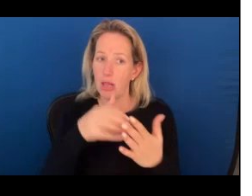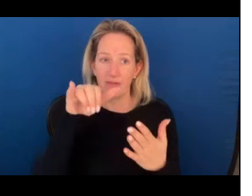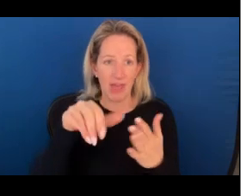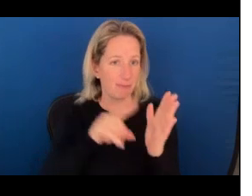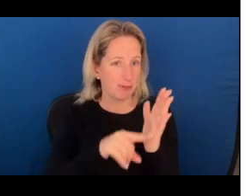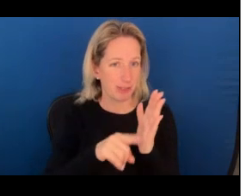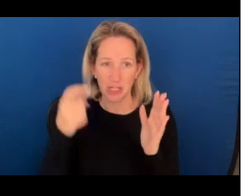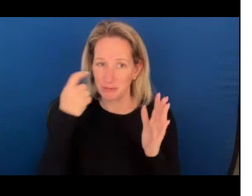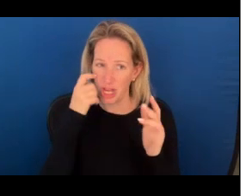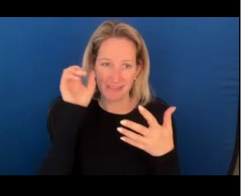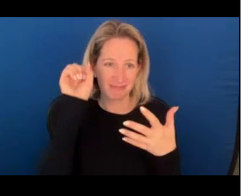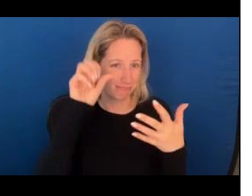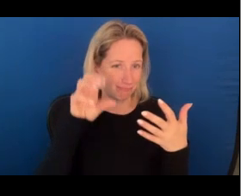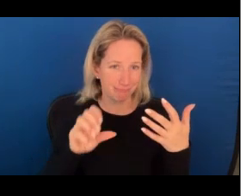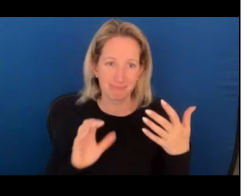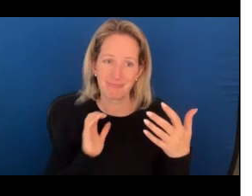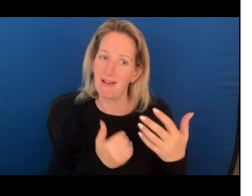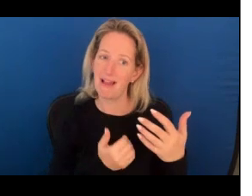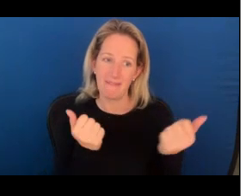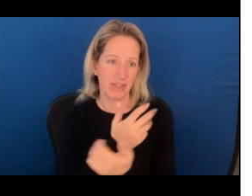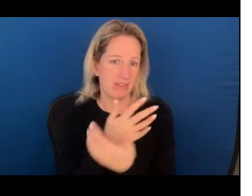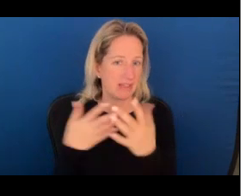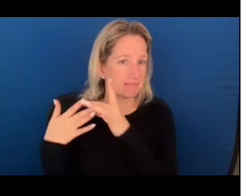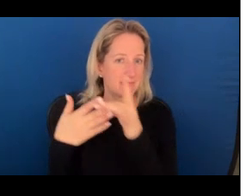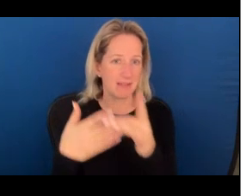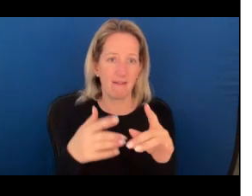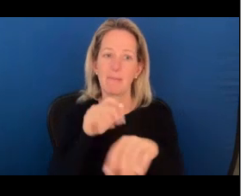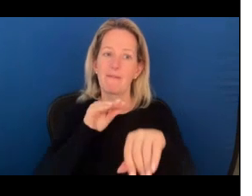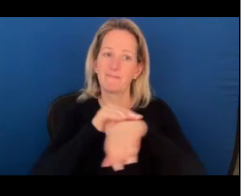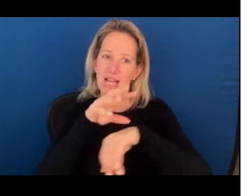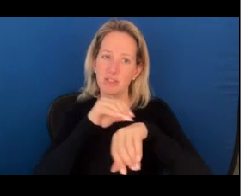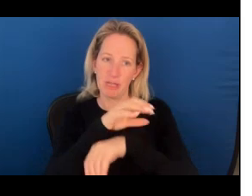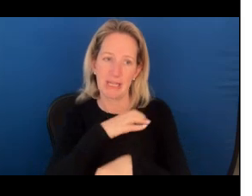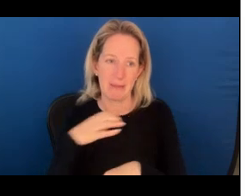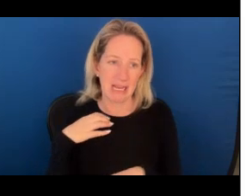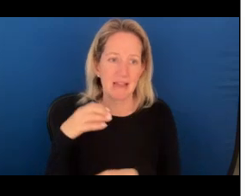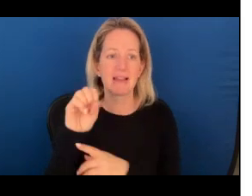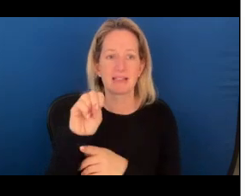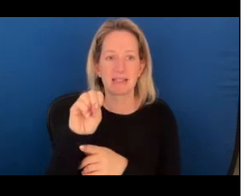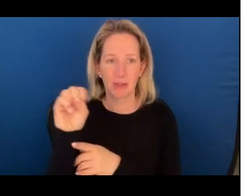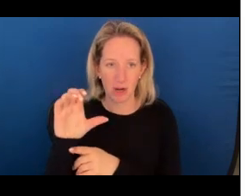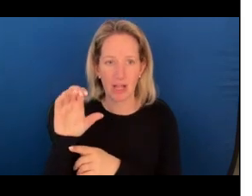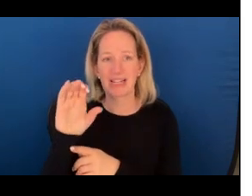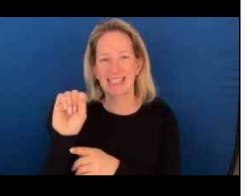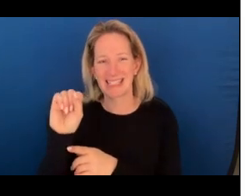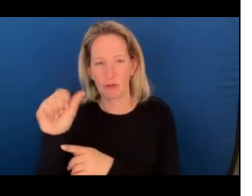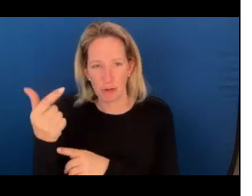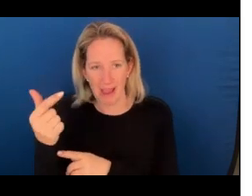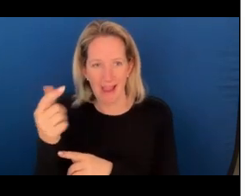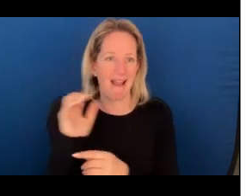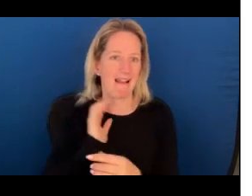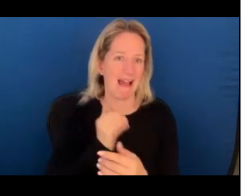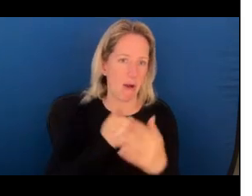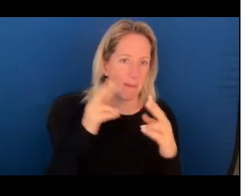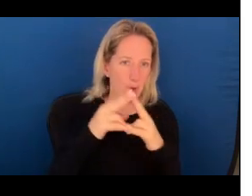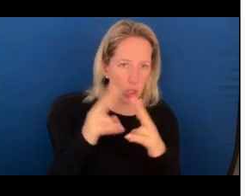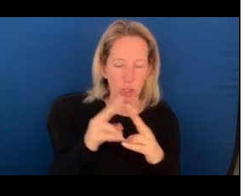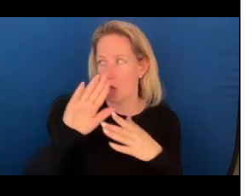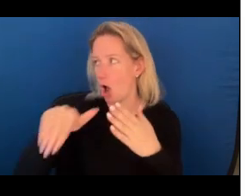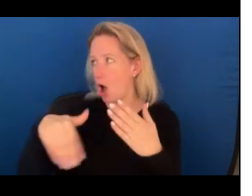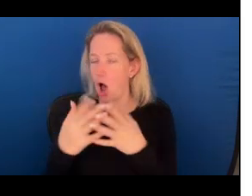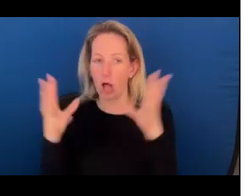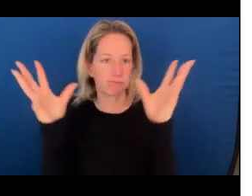everything that we've done has been guided by an advisory committee that South Carolina Sea Grant and us and all of our partners met with back